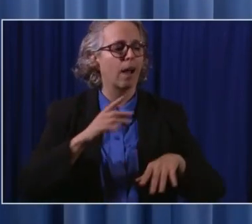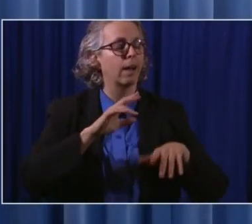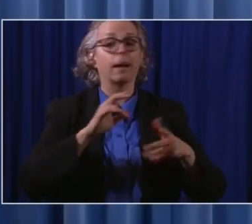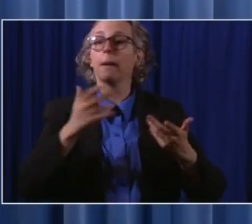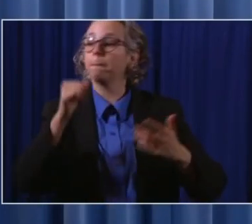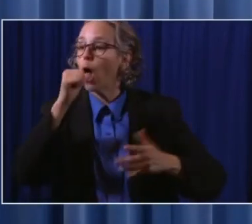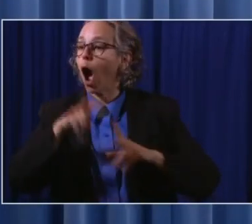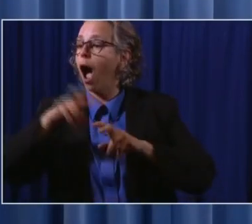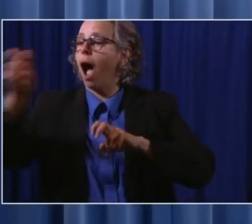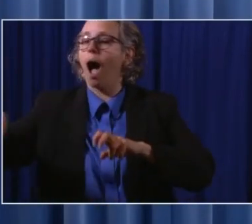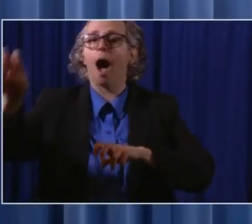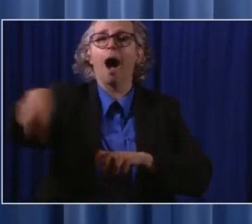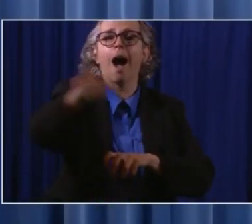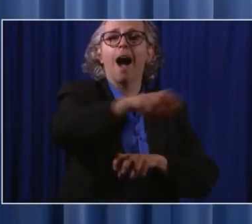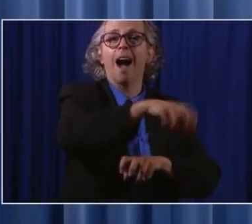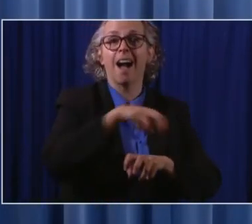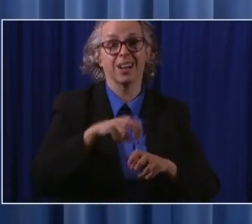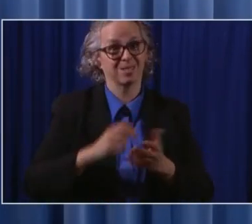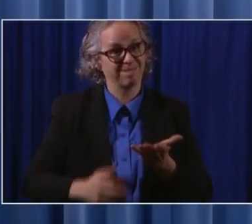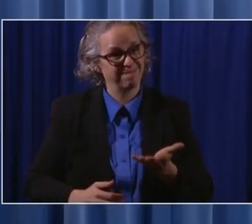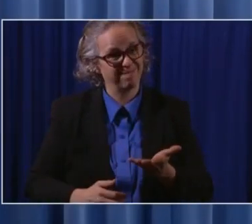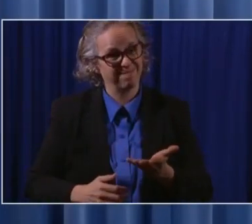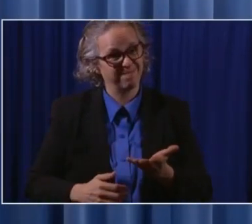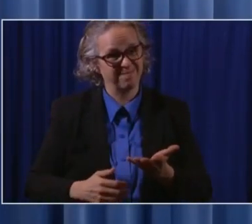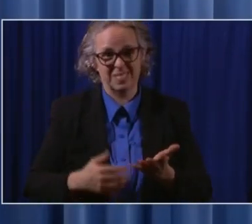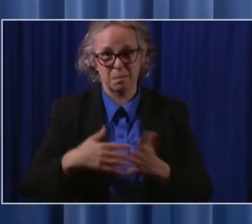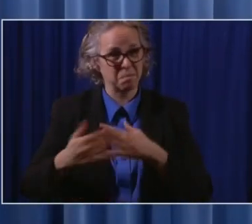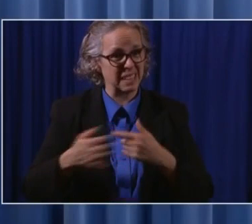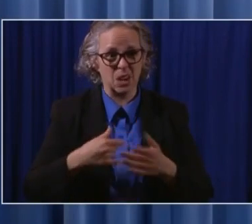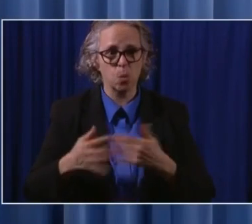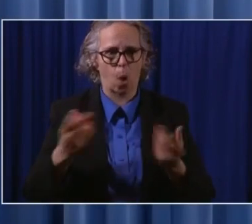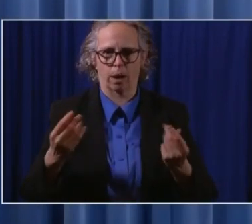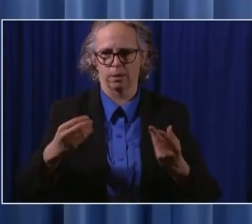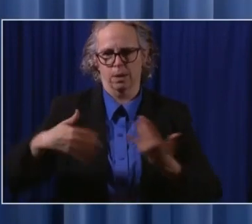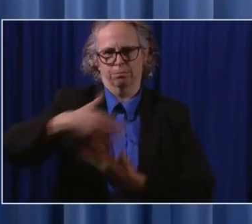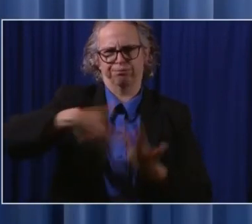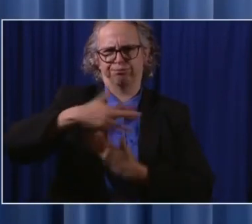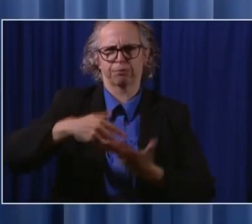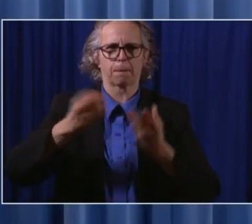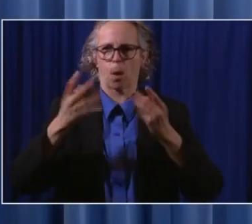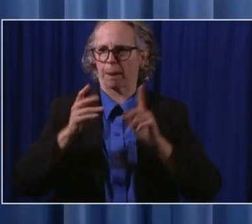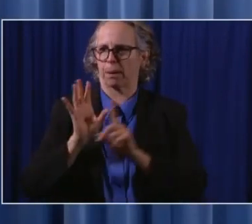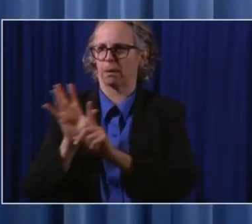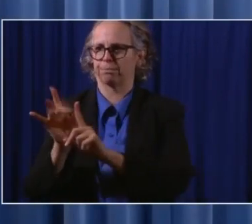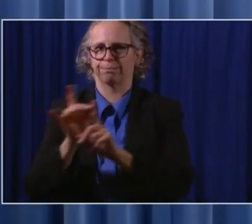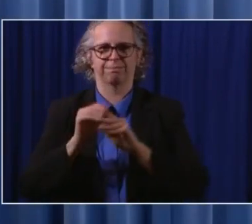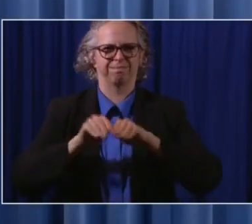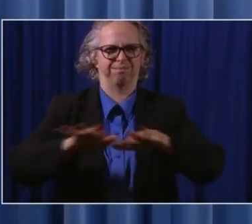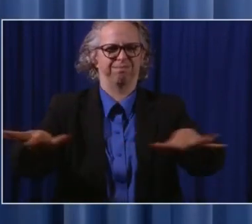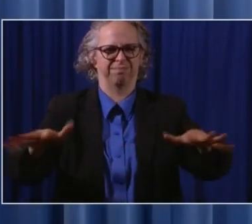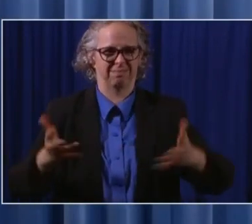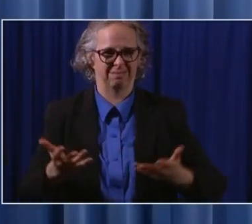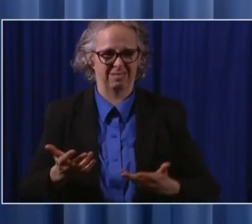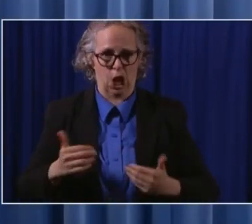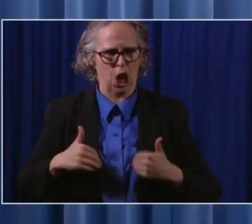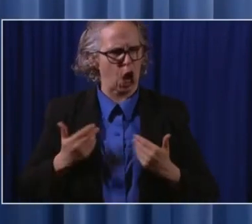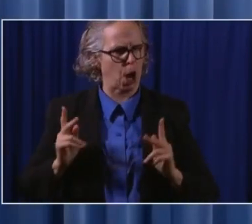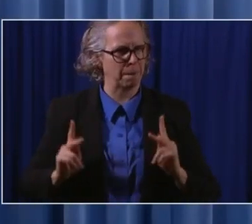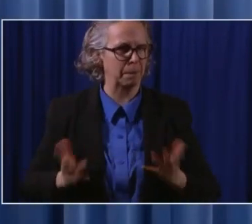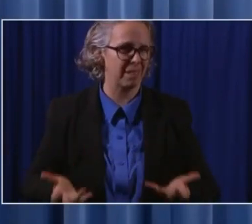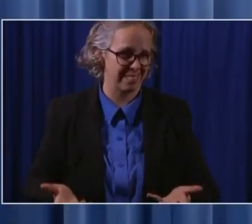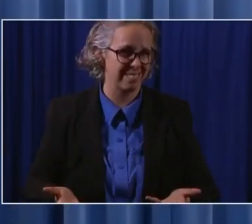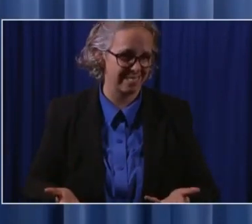way, they're interacting with a lot of different people, and this is especially true with our younger crowd. And